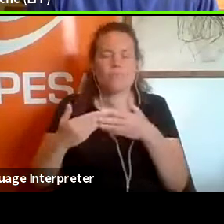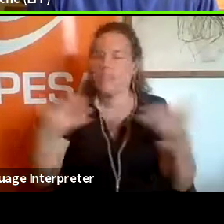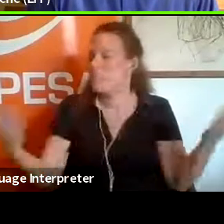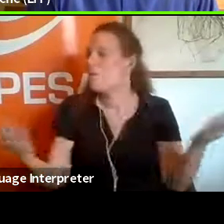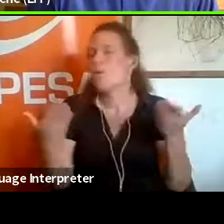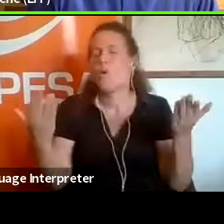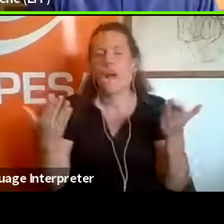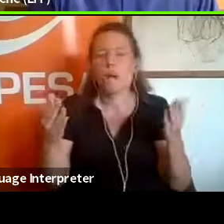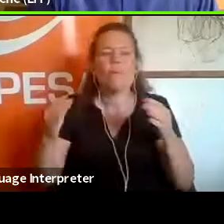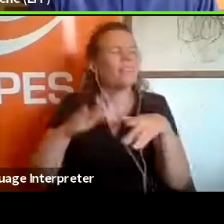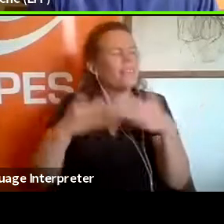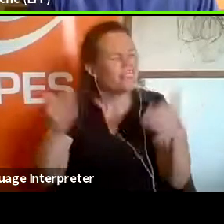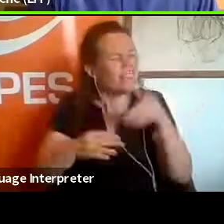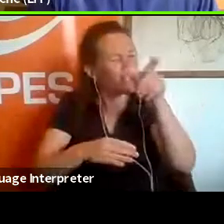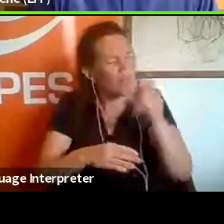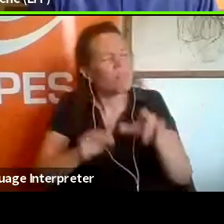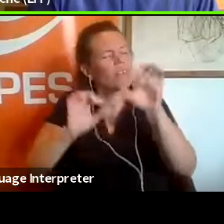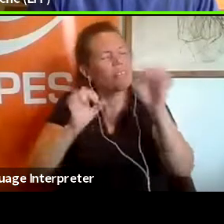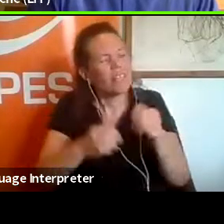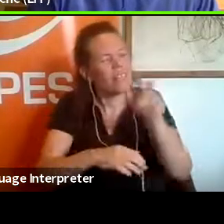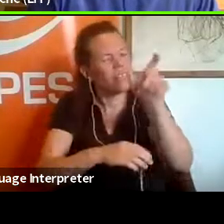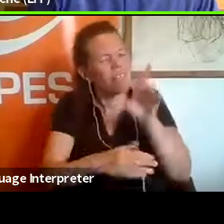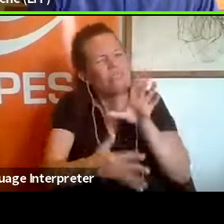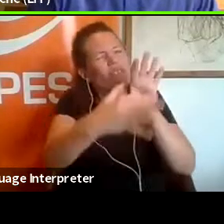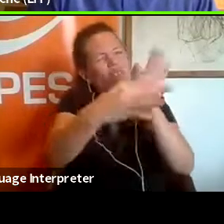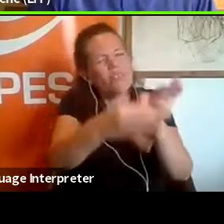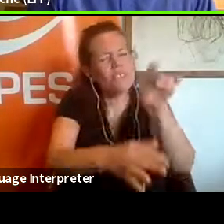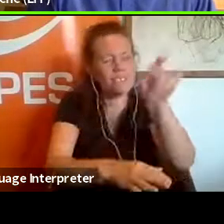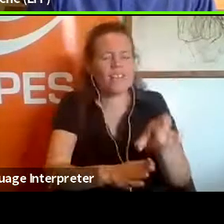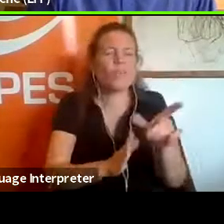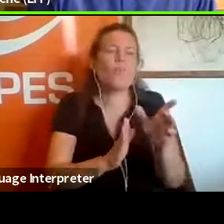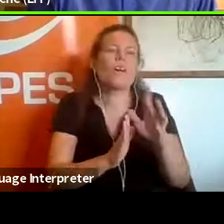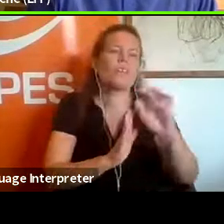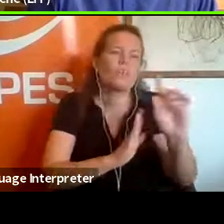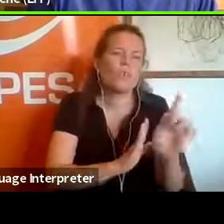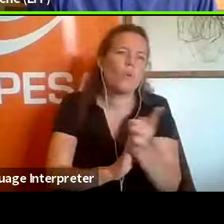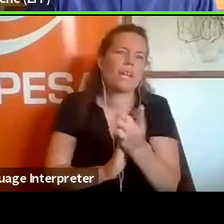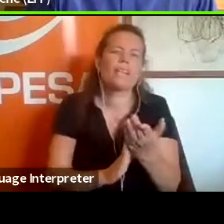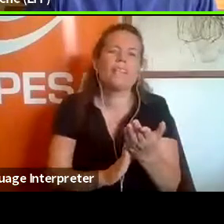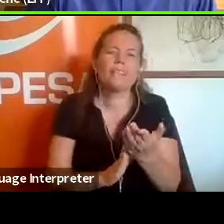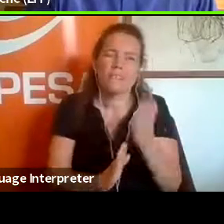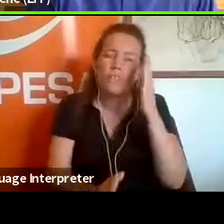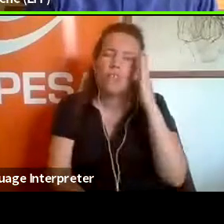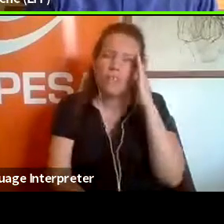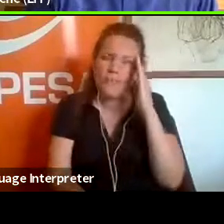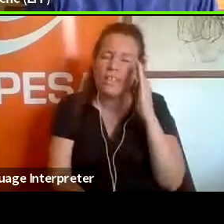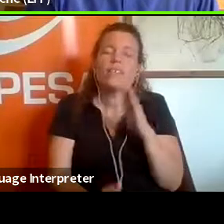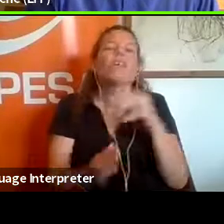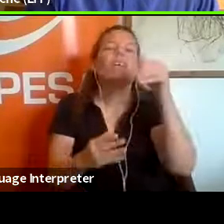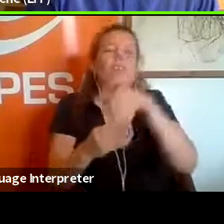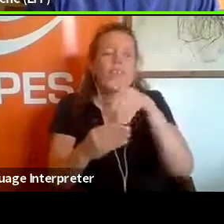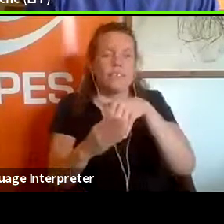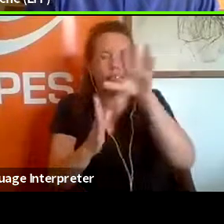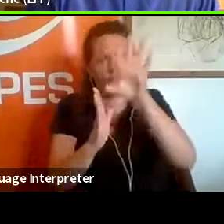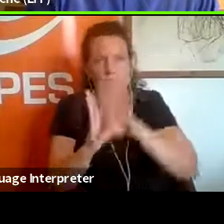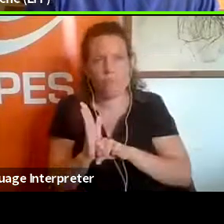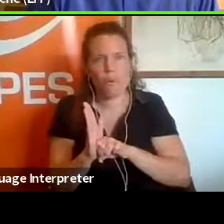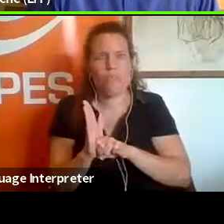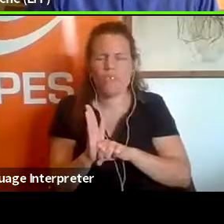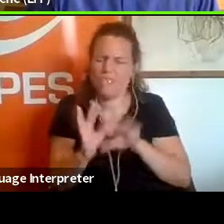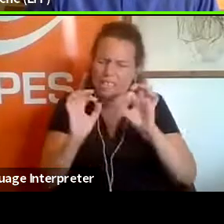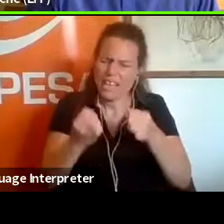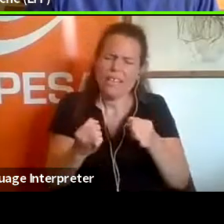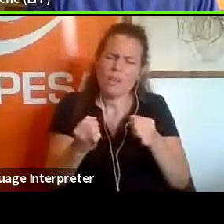who has the ability to reach somebody quickly, and recognizing that a content removal can have very